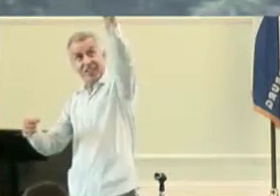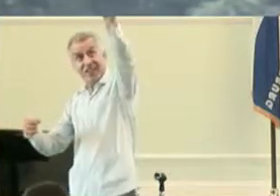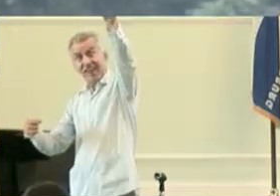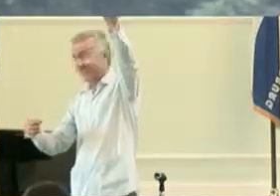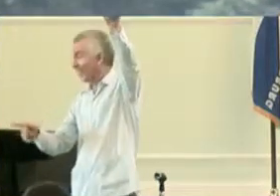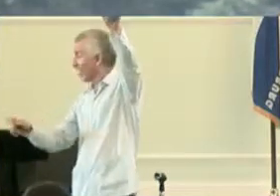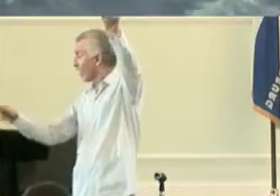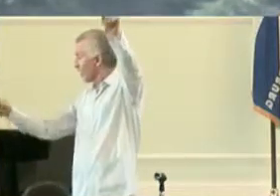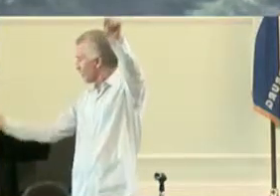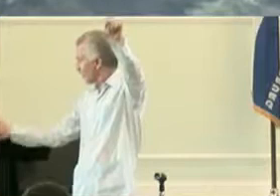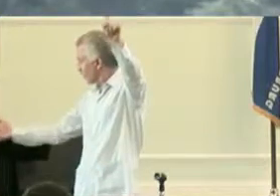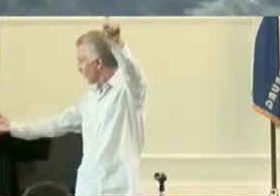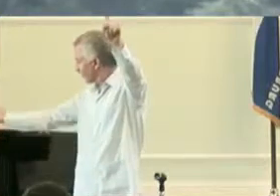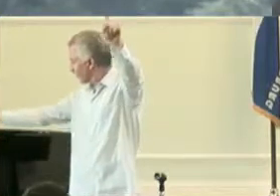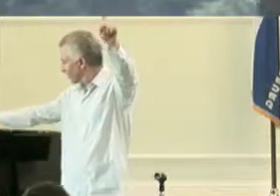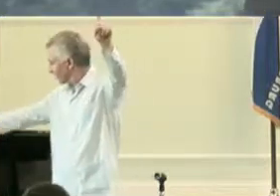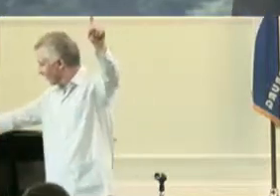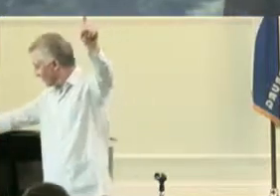So,